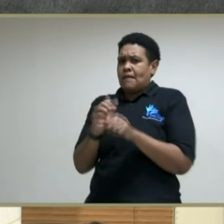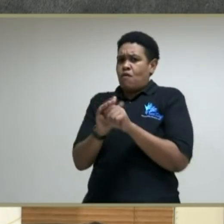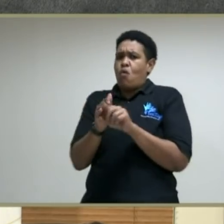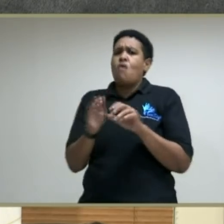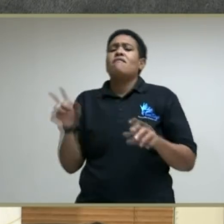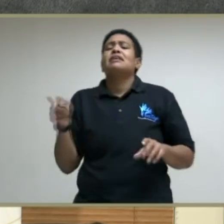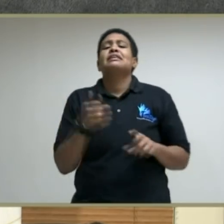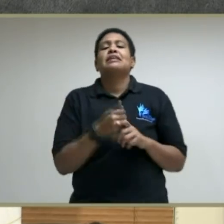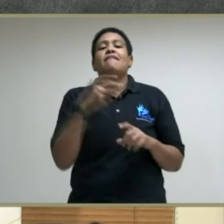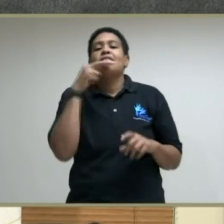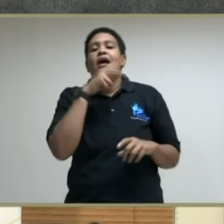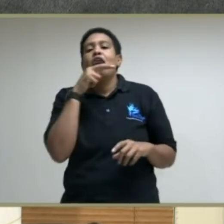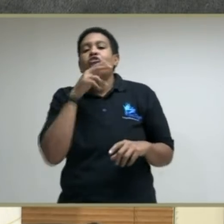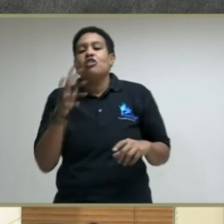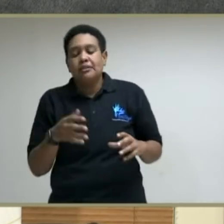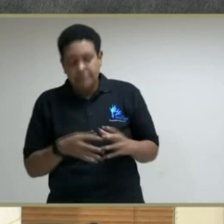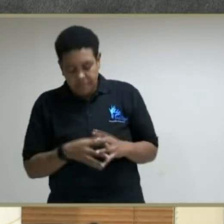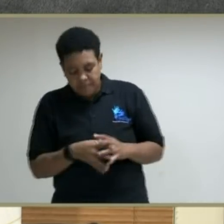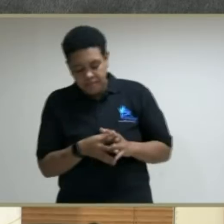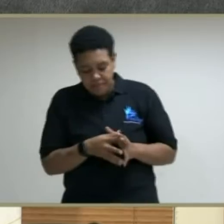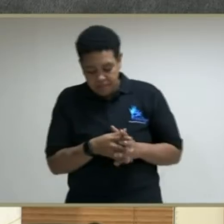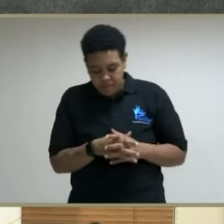COVID-19 virus.